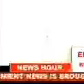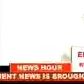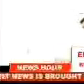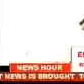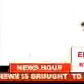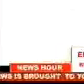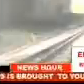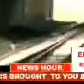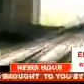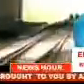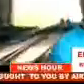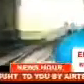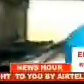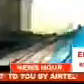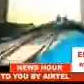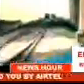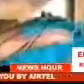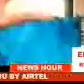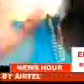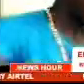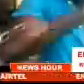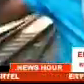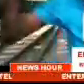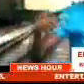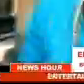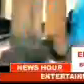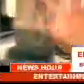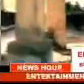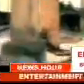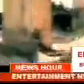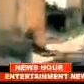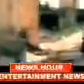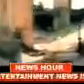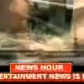better me for money, take it high quite. Money TV, the name you know be like, come on, bad boy. I need more.